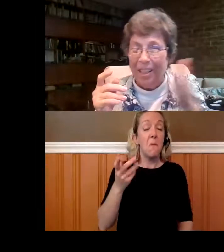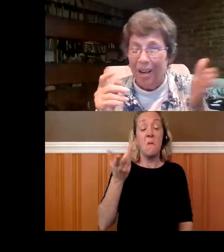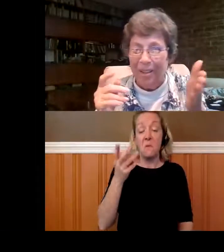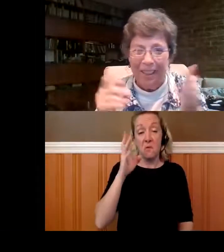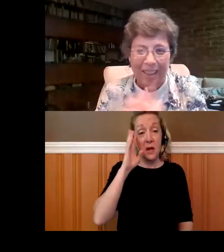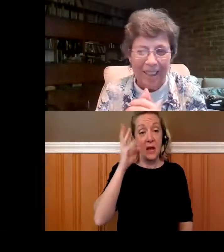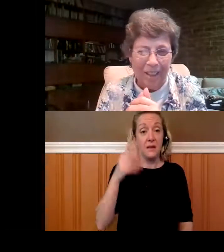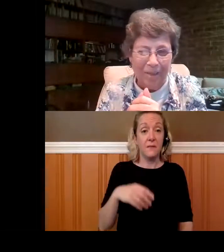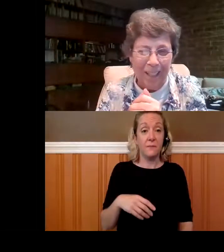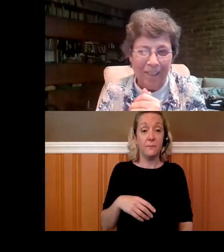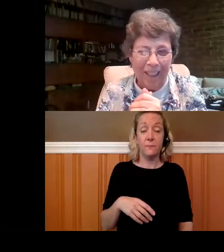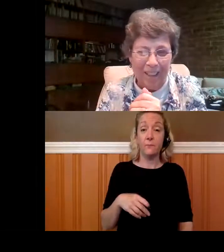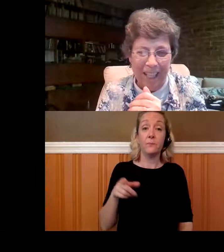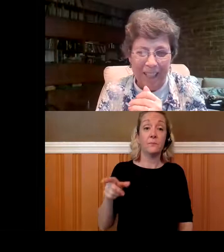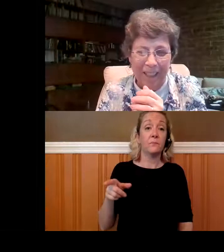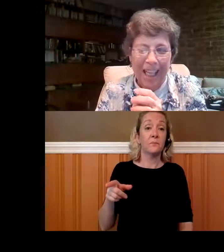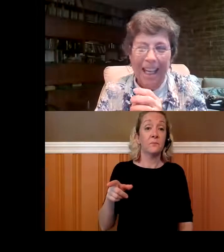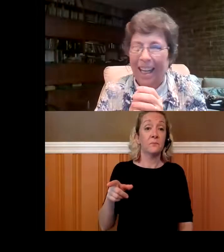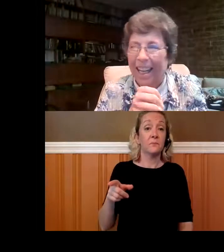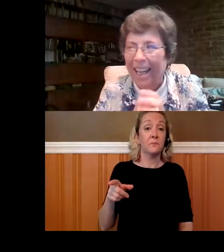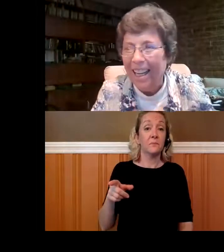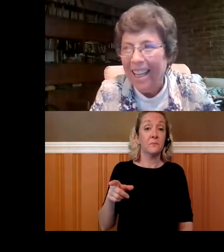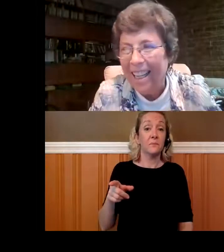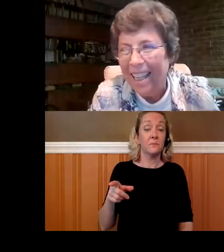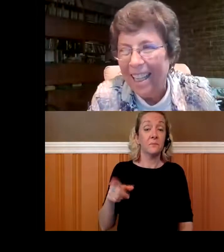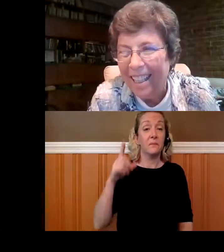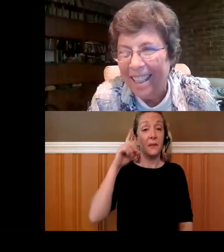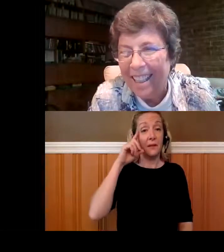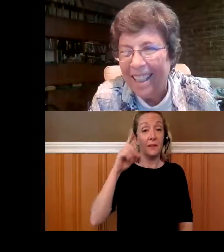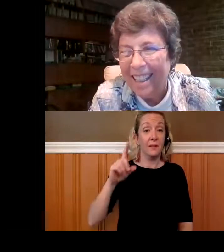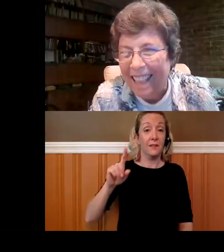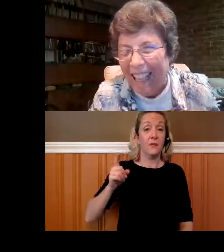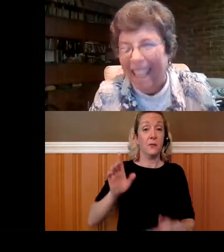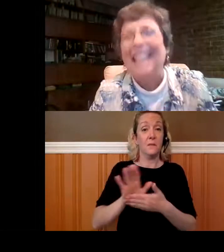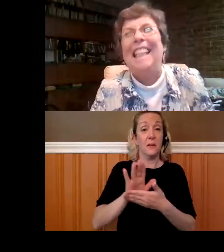creative. Well, I think the laundry guy would have liked that yes and no from you. Yes,